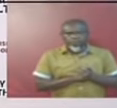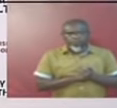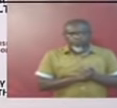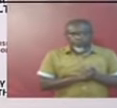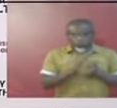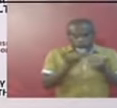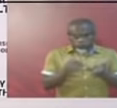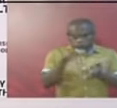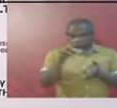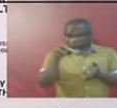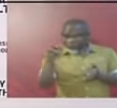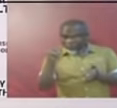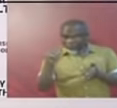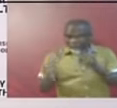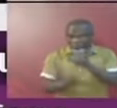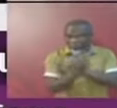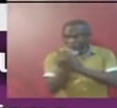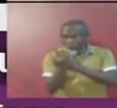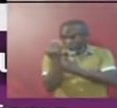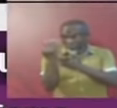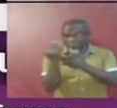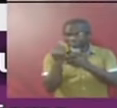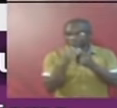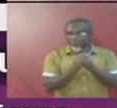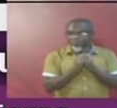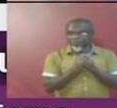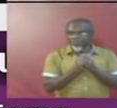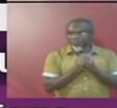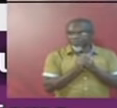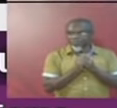Good morning, Elizabeth Williams, TV6 News.